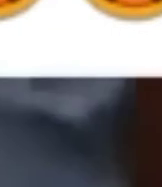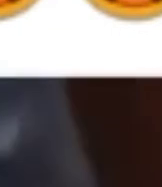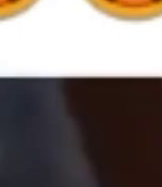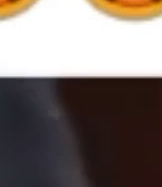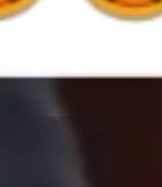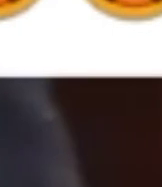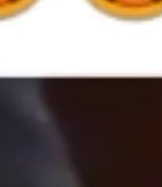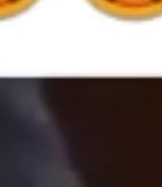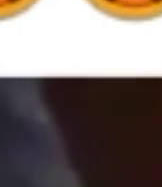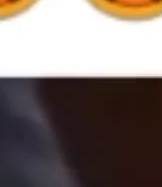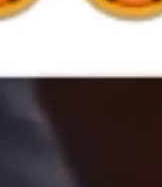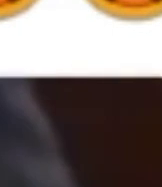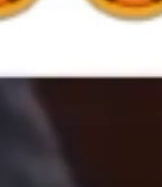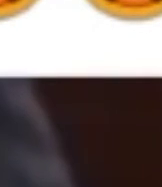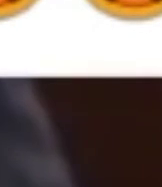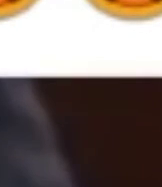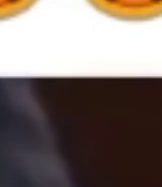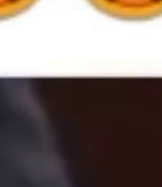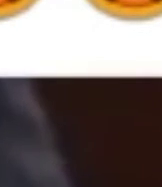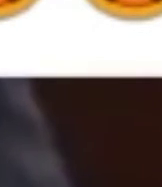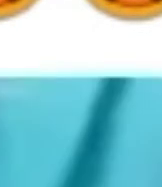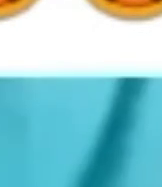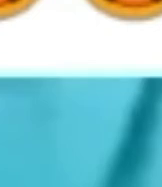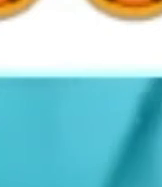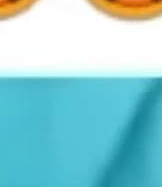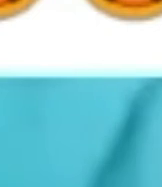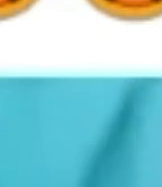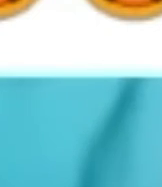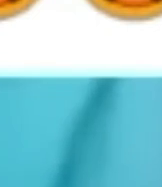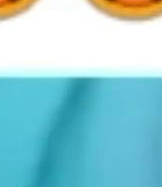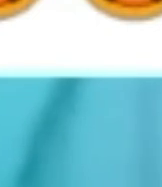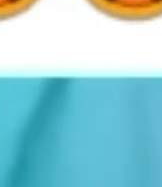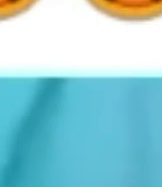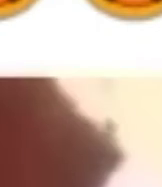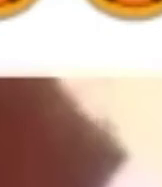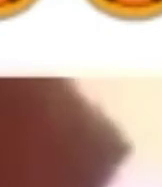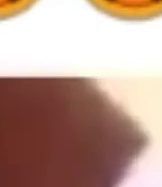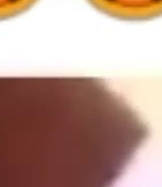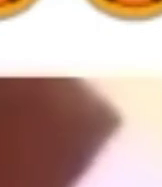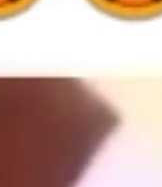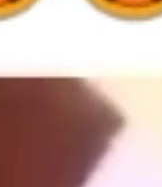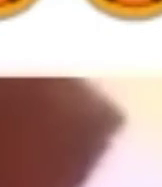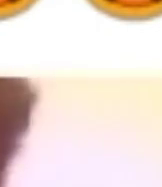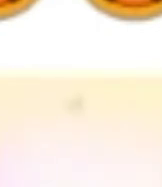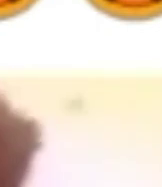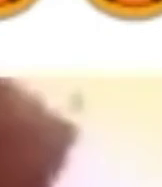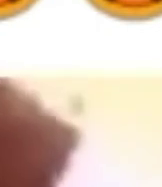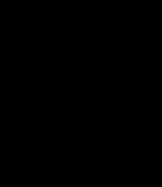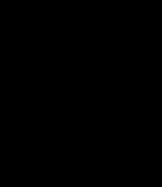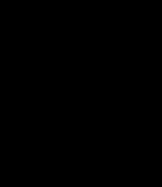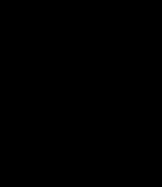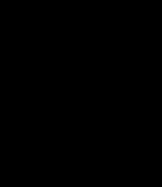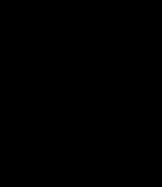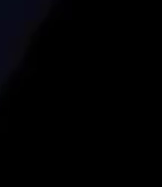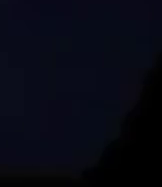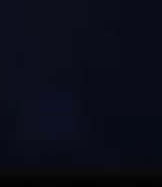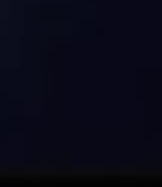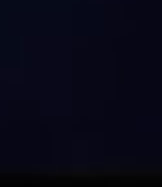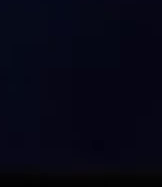hayupo, akasema dili limeharibika, turudi. Hey. Hey. Hey. Hey. Hey. Hey. Hey. Hey.